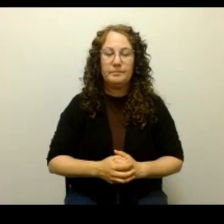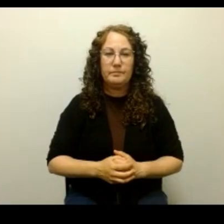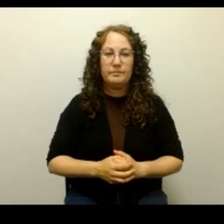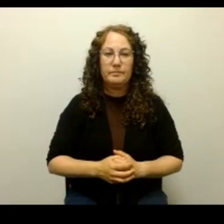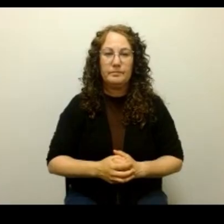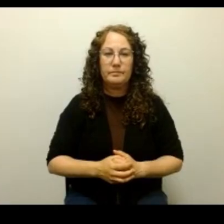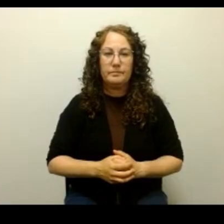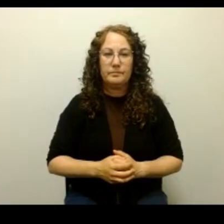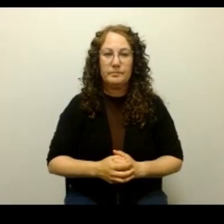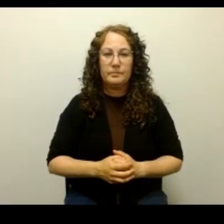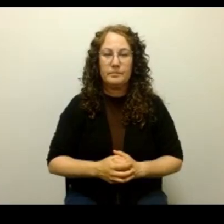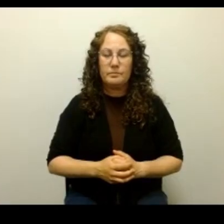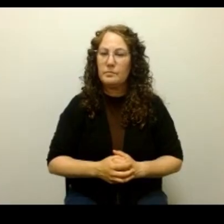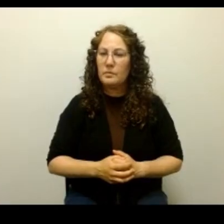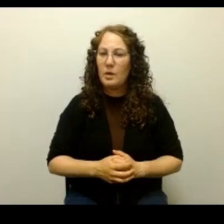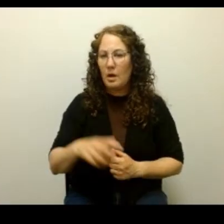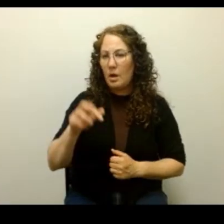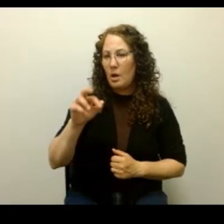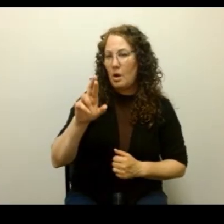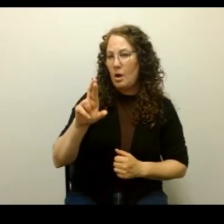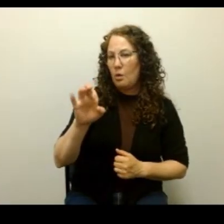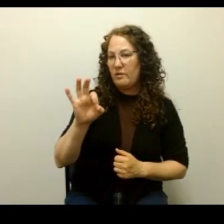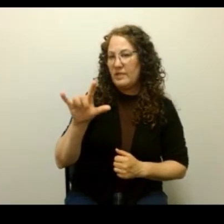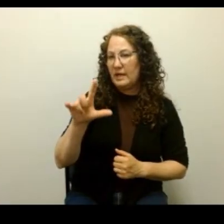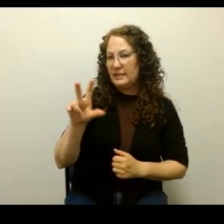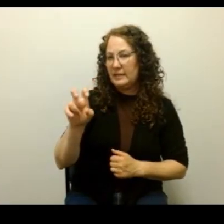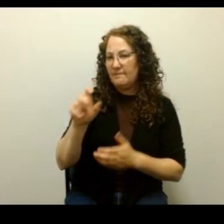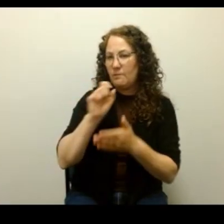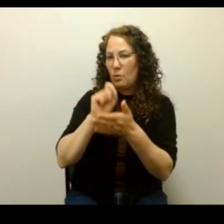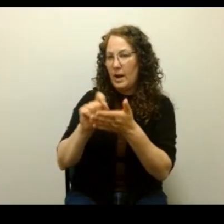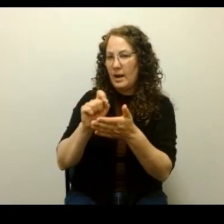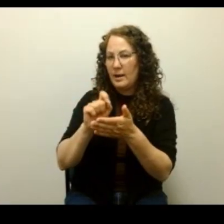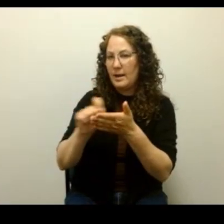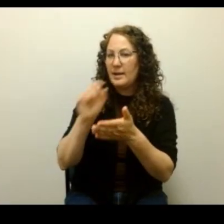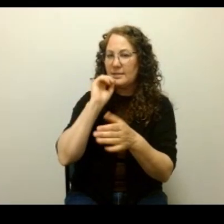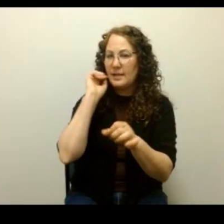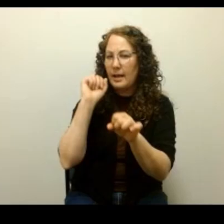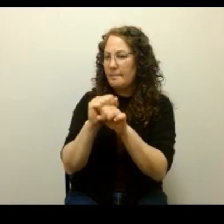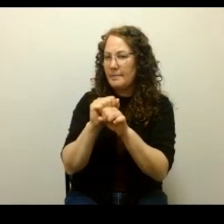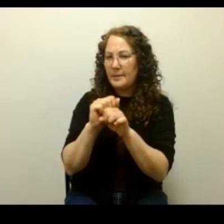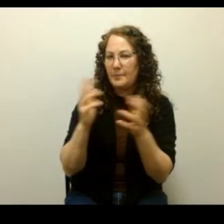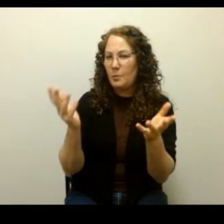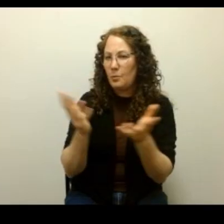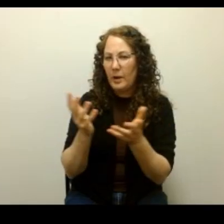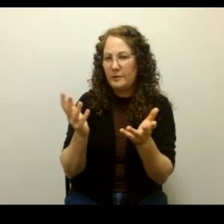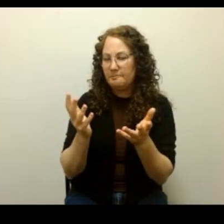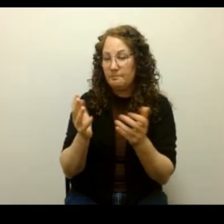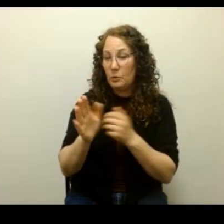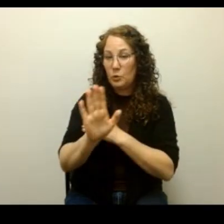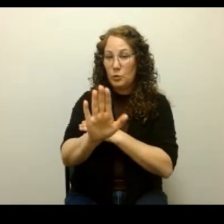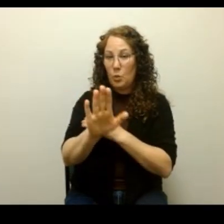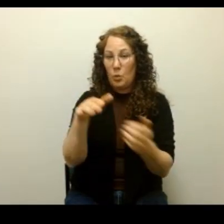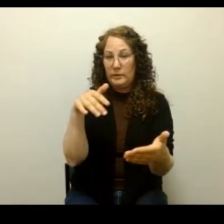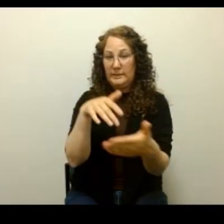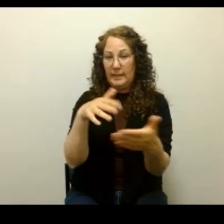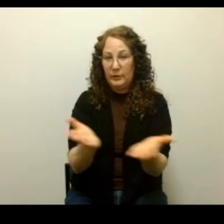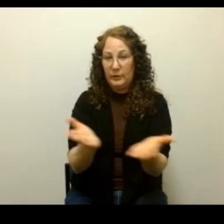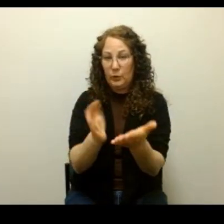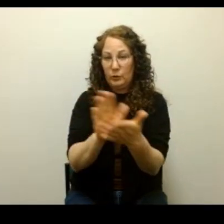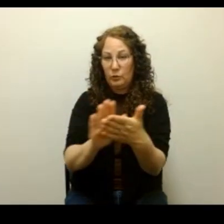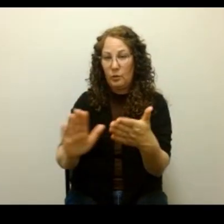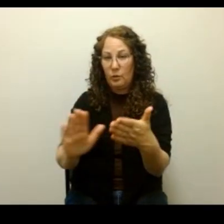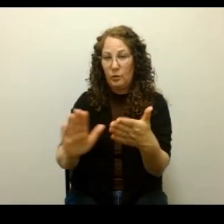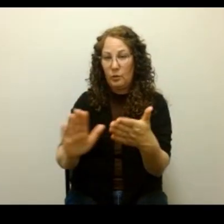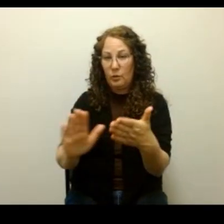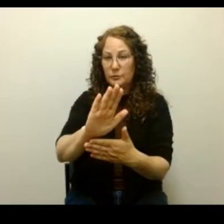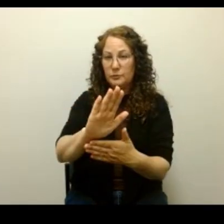What are reflective writing assignments? Throughout your studies at the college,